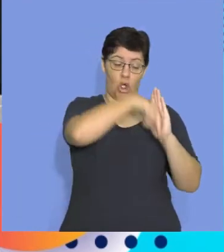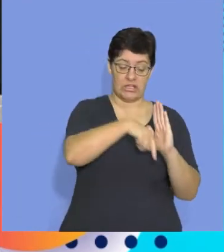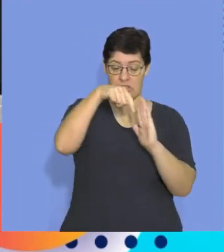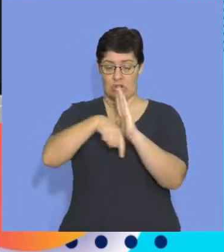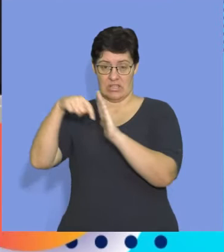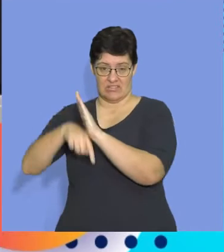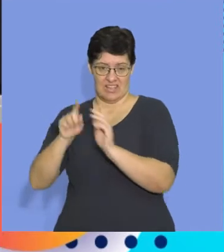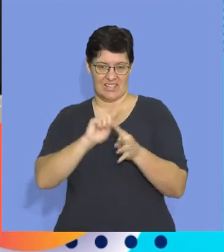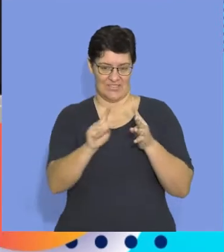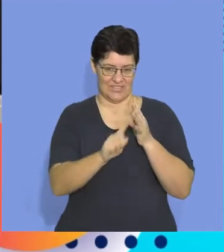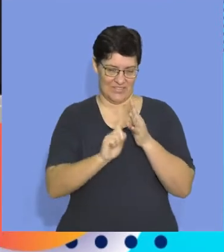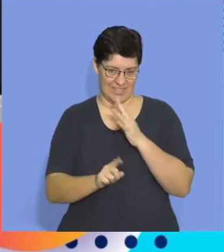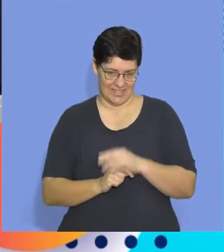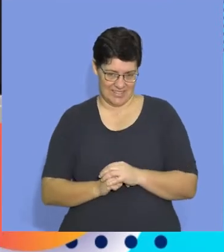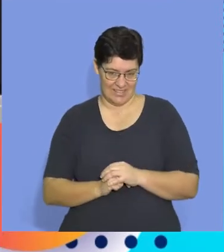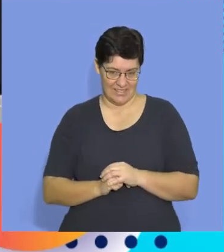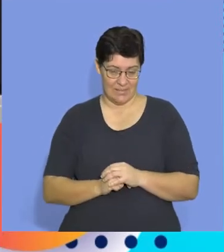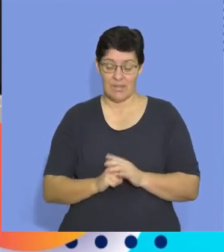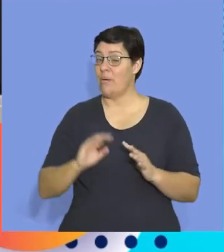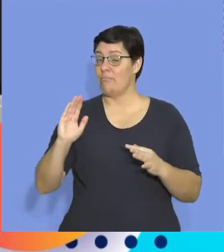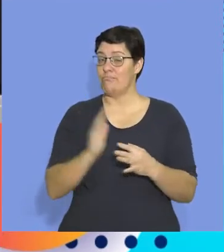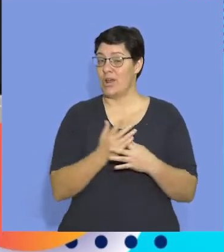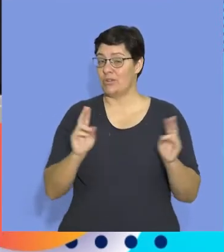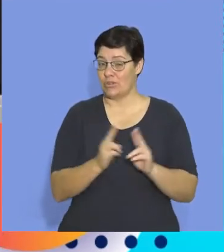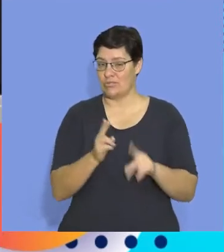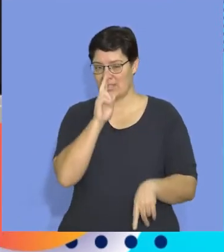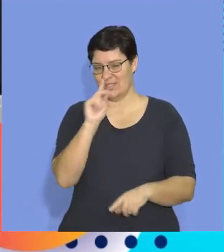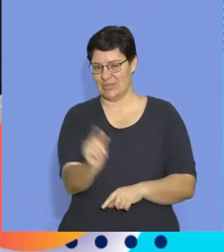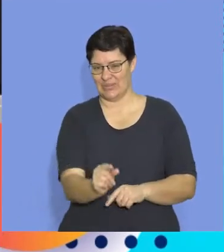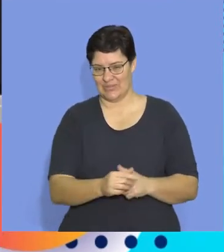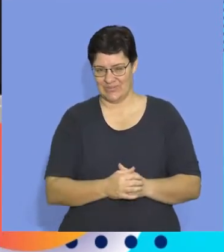Right. We're going to take a short break, and I'll see you in a couple of minutes.